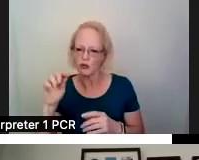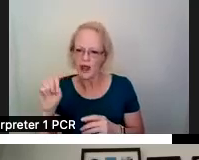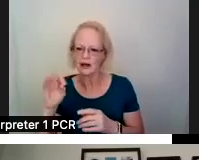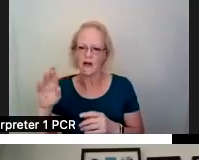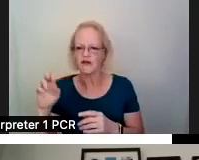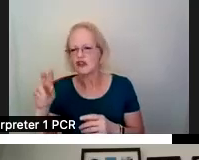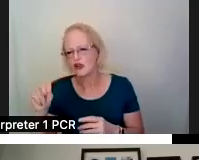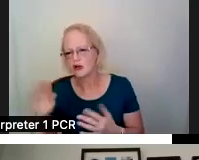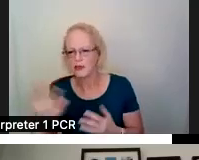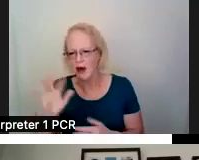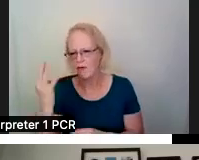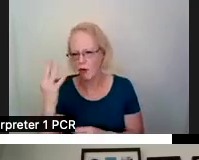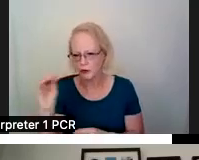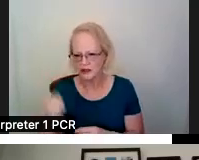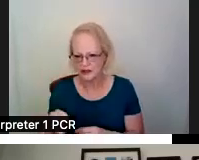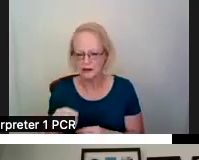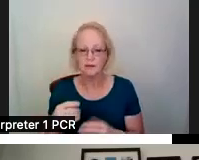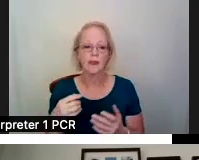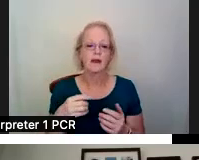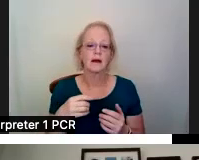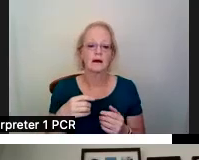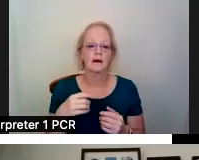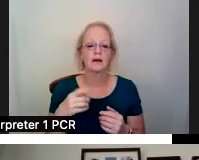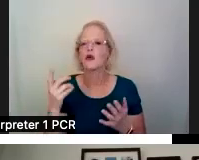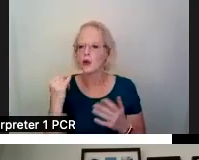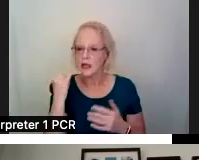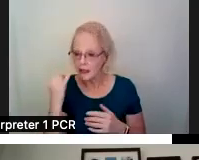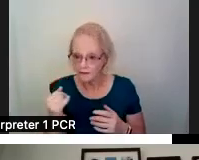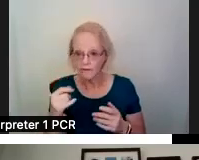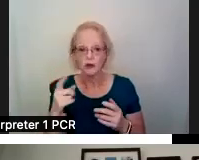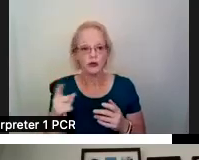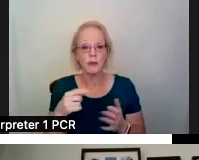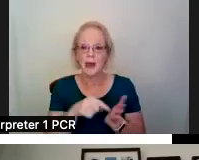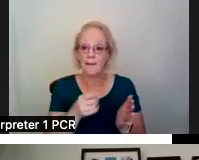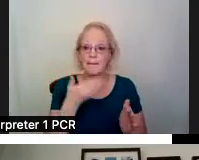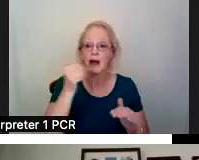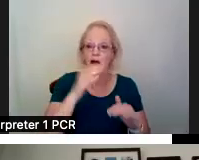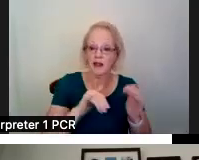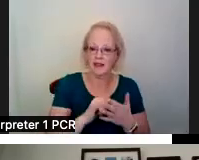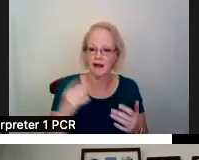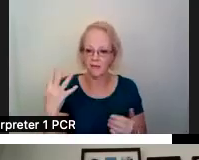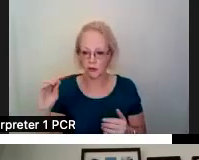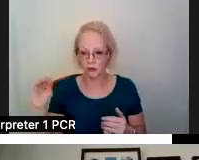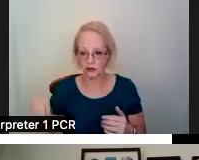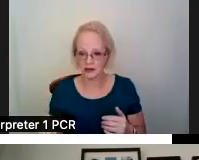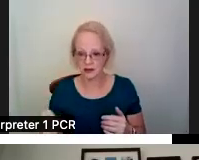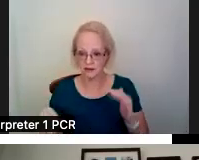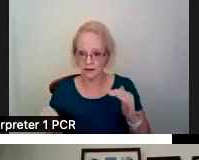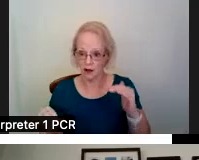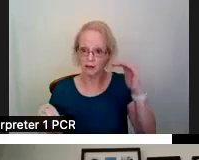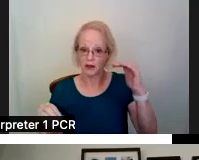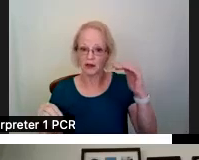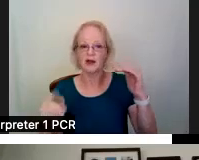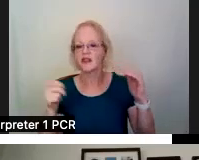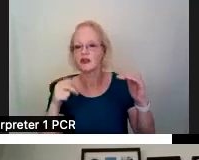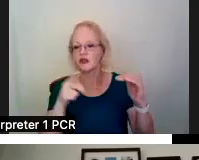4%. And then if you obtain better investment returns than that 4%, you